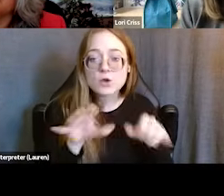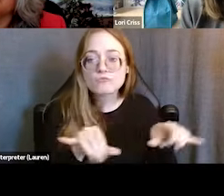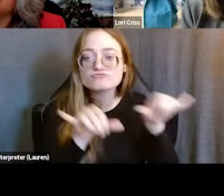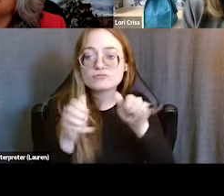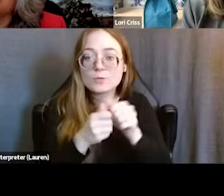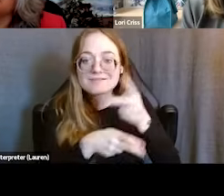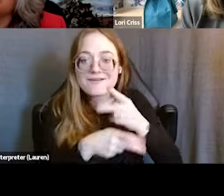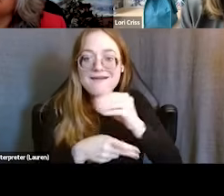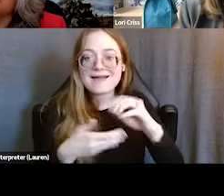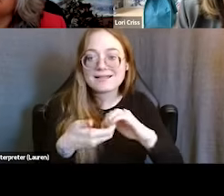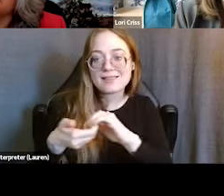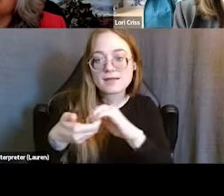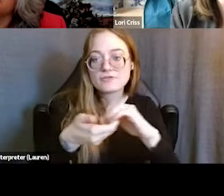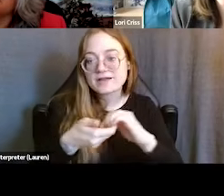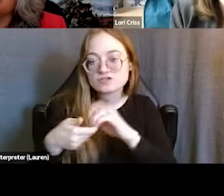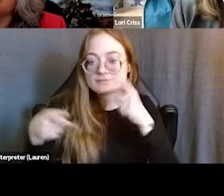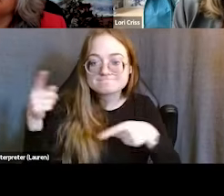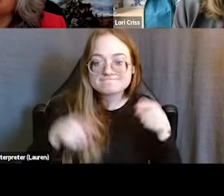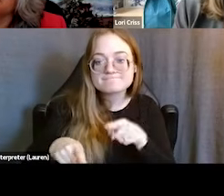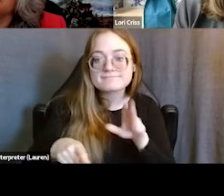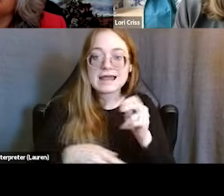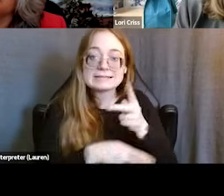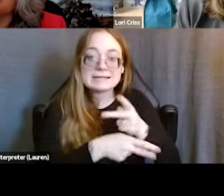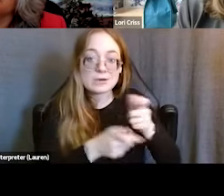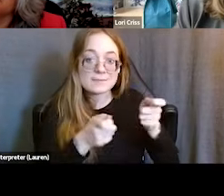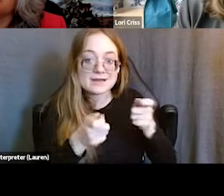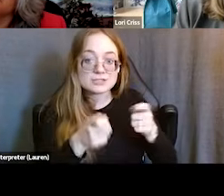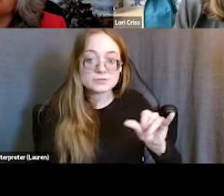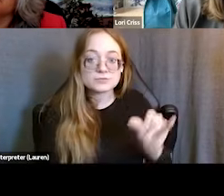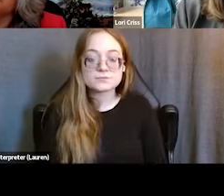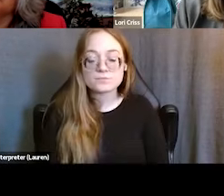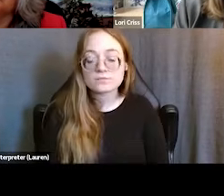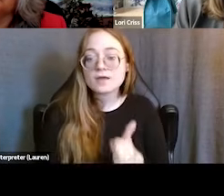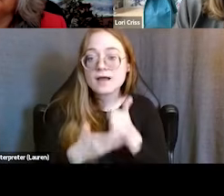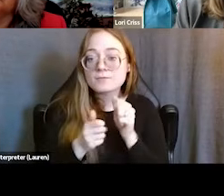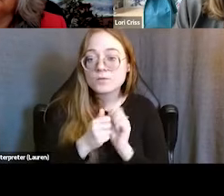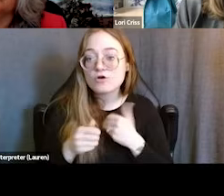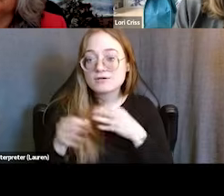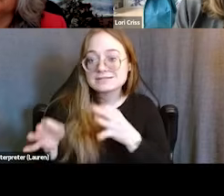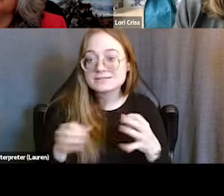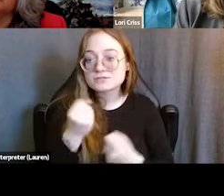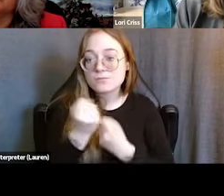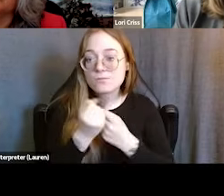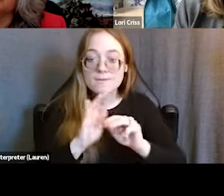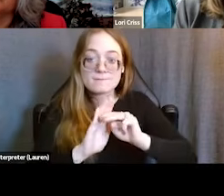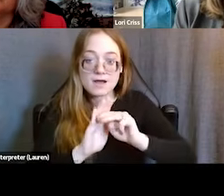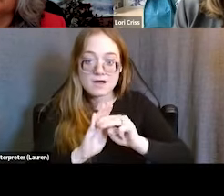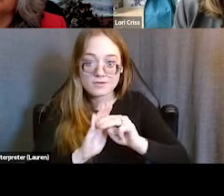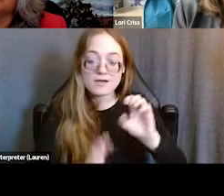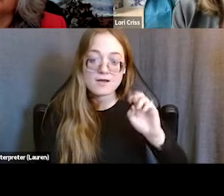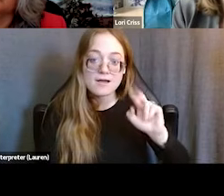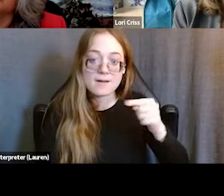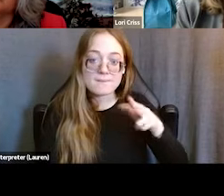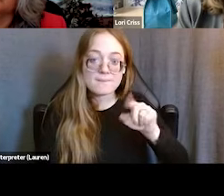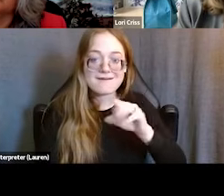collaboration and care management as well. And it helps with our decision support model outputs and recommendations